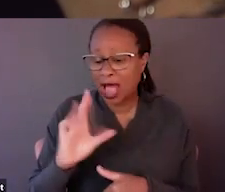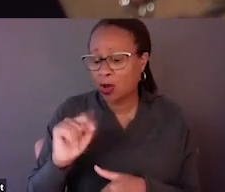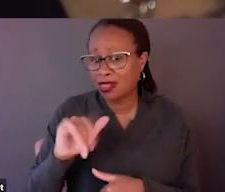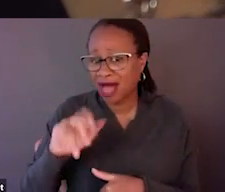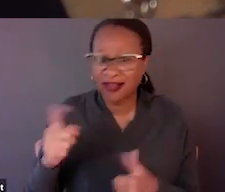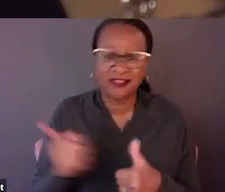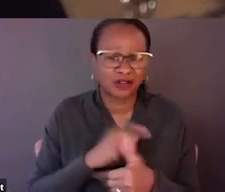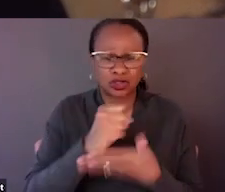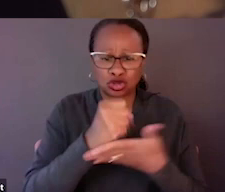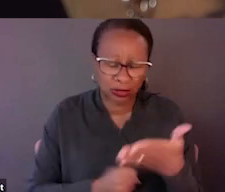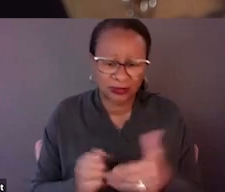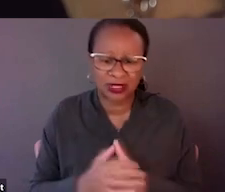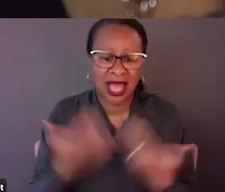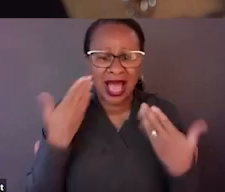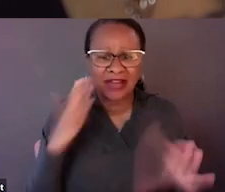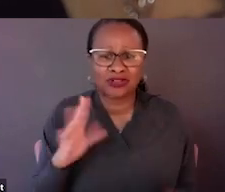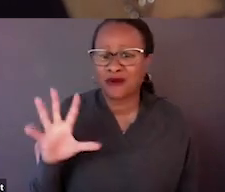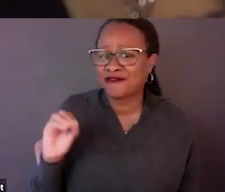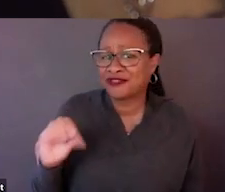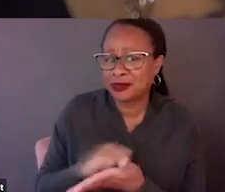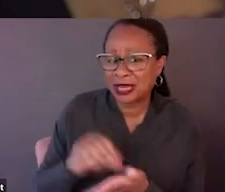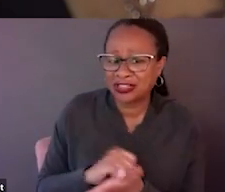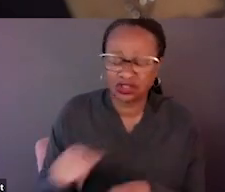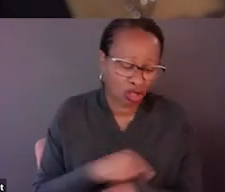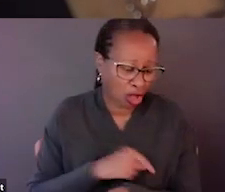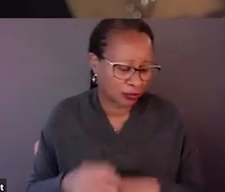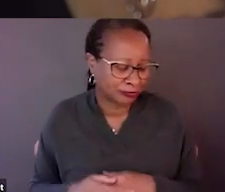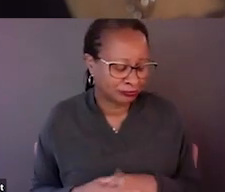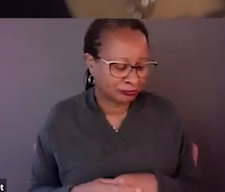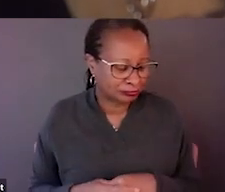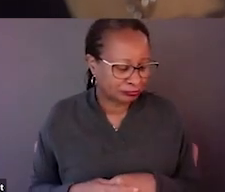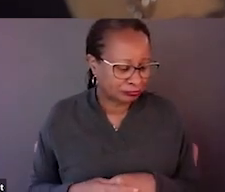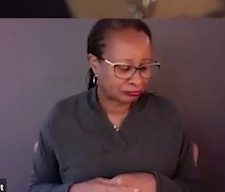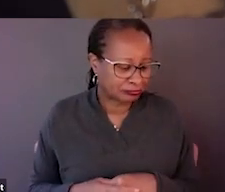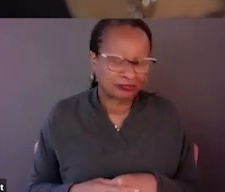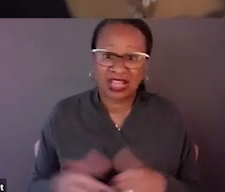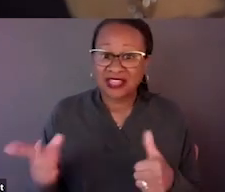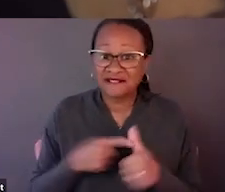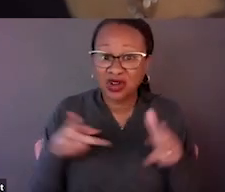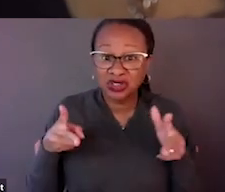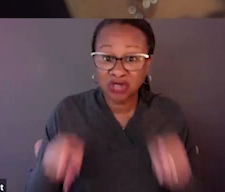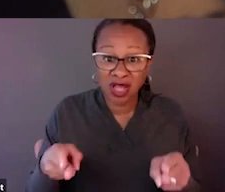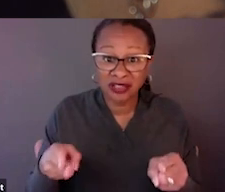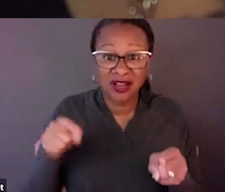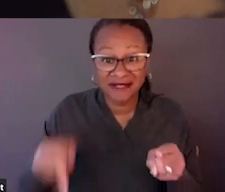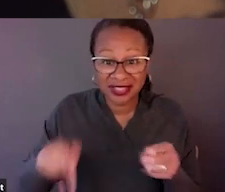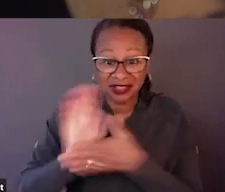of it was like, you know, I don't know, 50 pages long. And the first cut of this